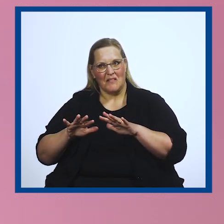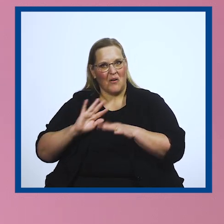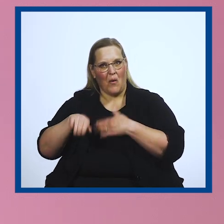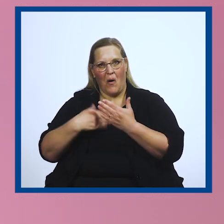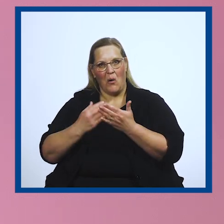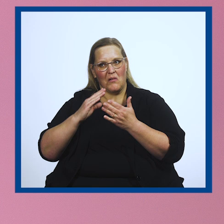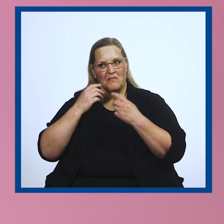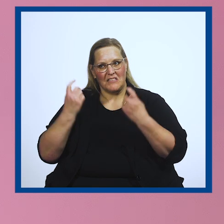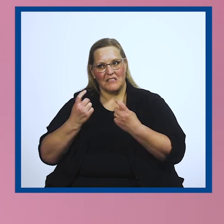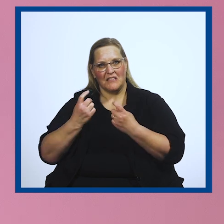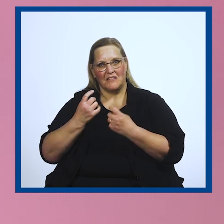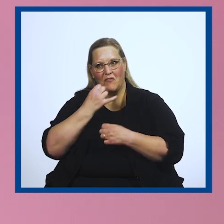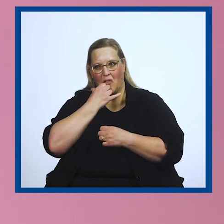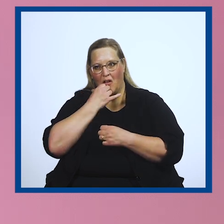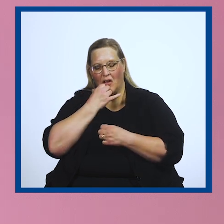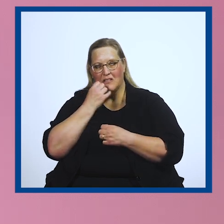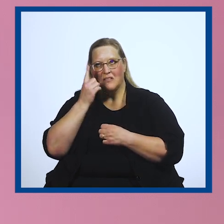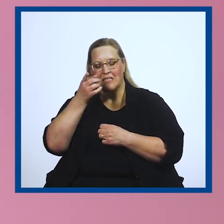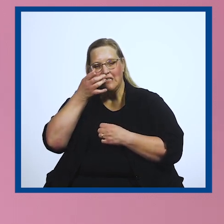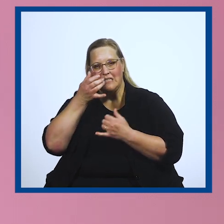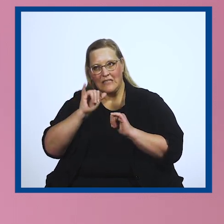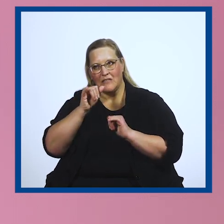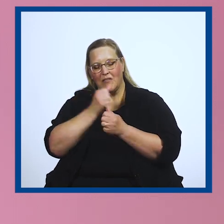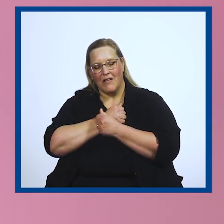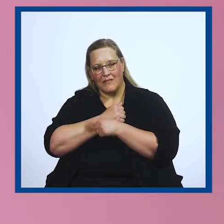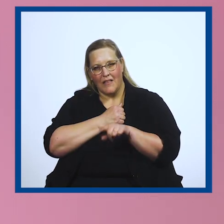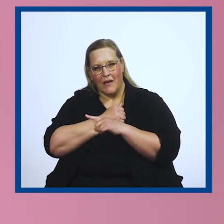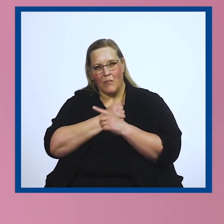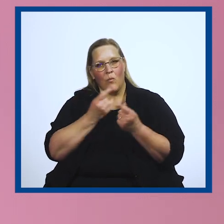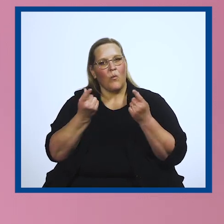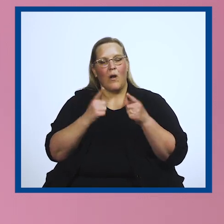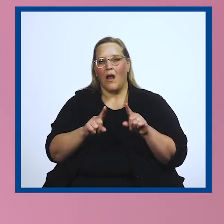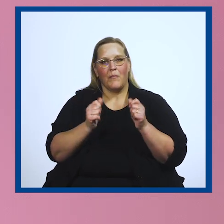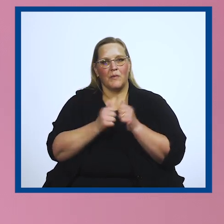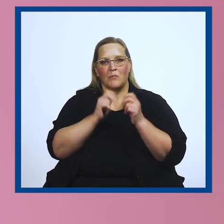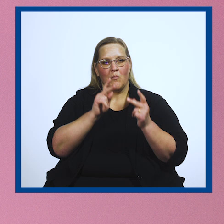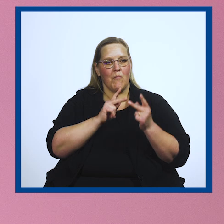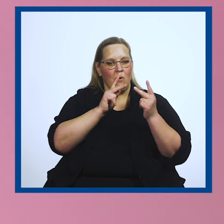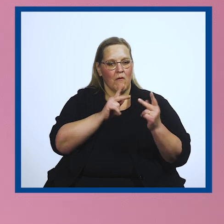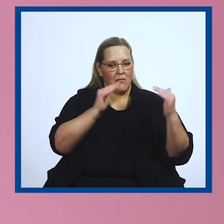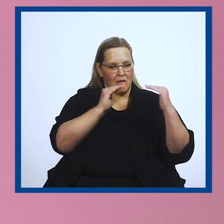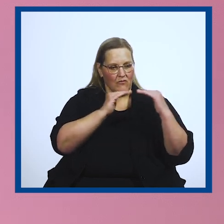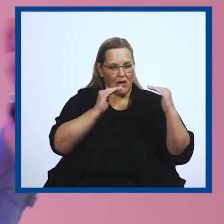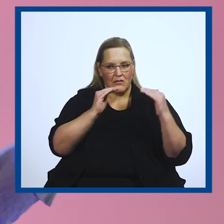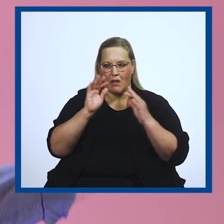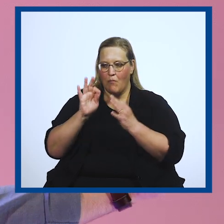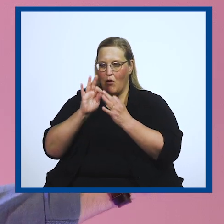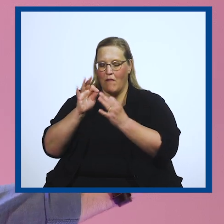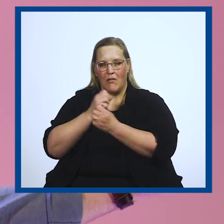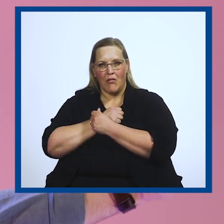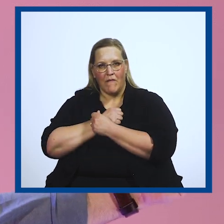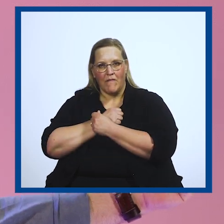sin. You still love them. What do you do if you're perfectly just and perfectly loving? You come to